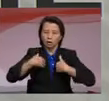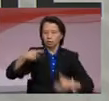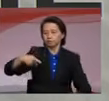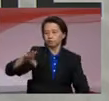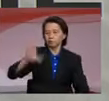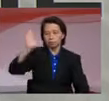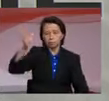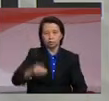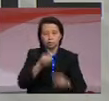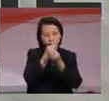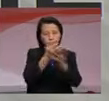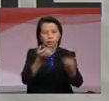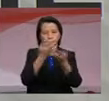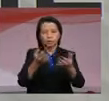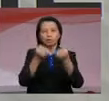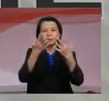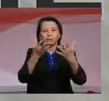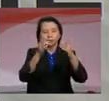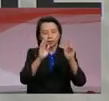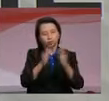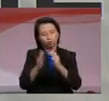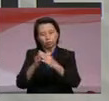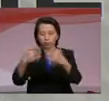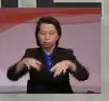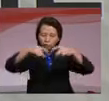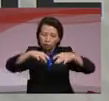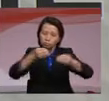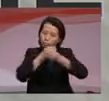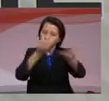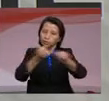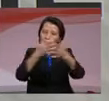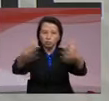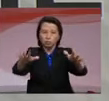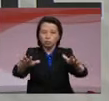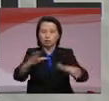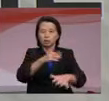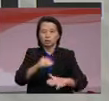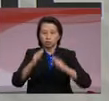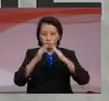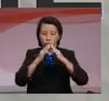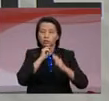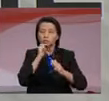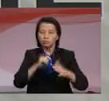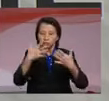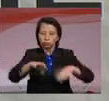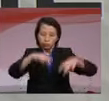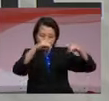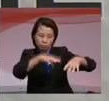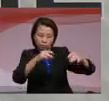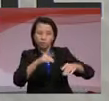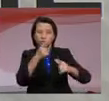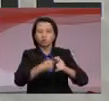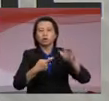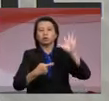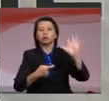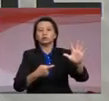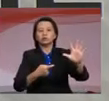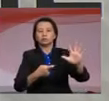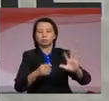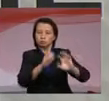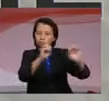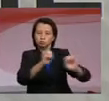actually inform how many cases have been screened. And this old folks home, particularly, we have done the screening in May, and there was